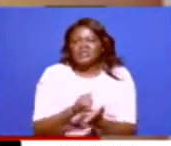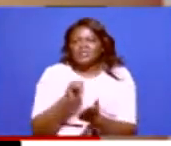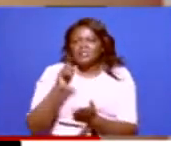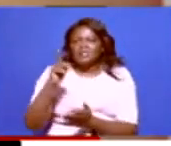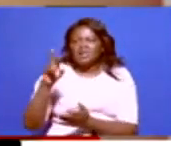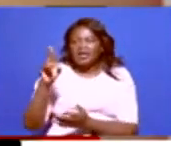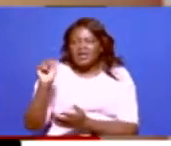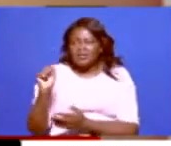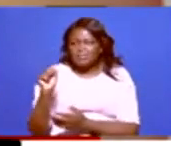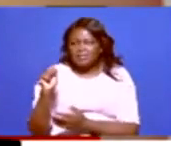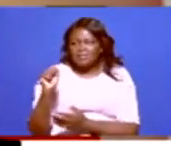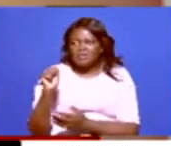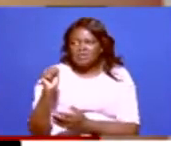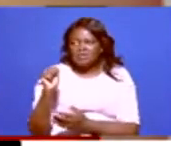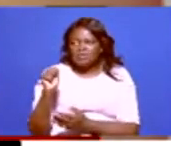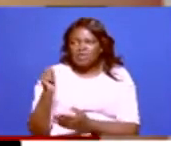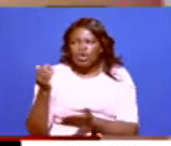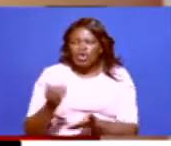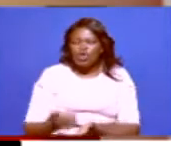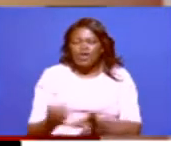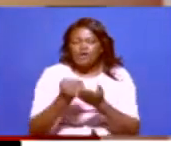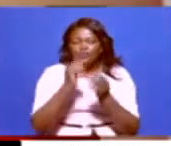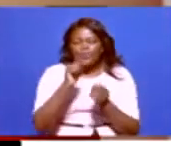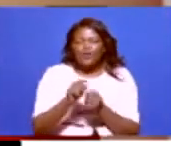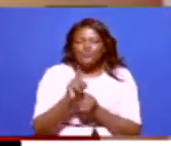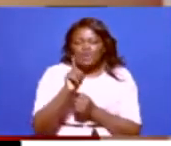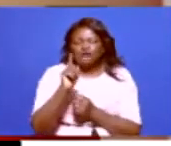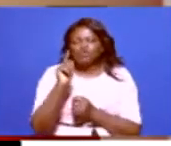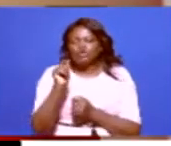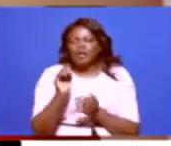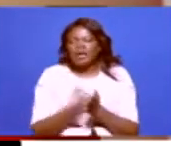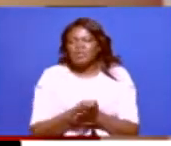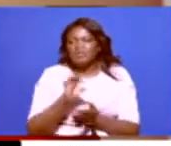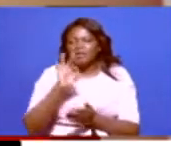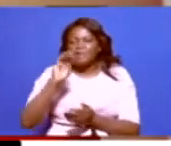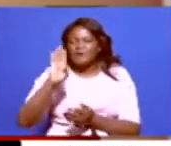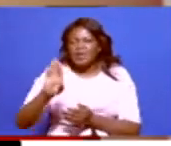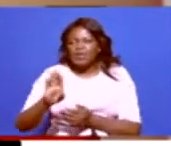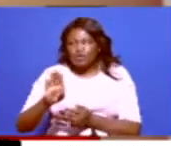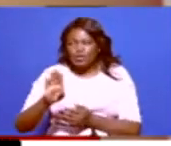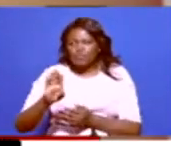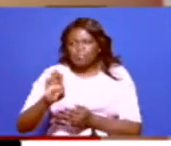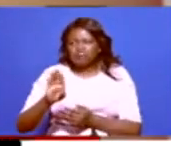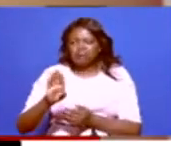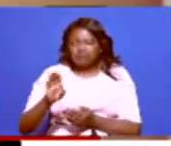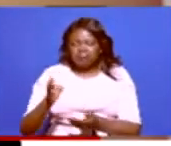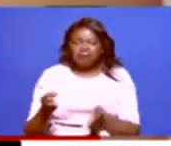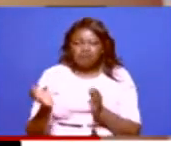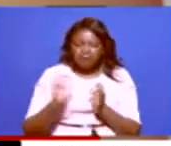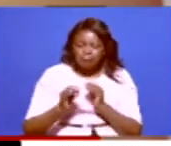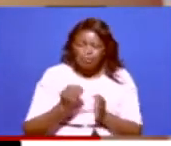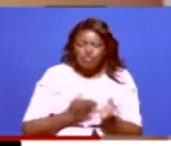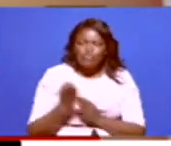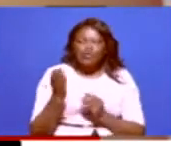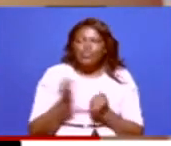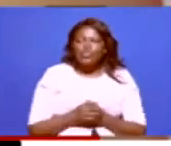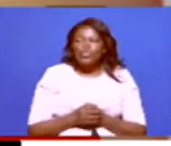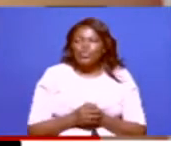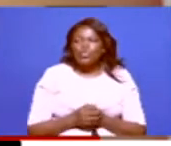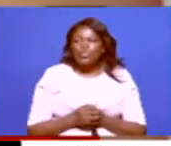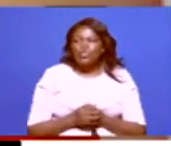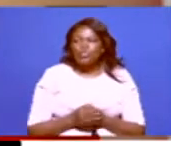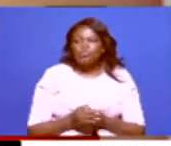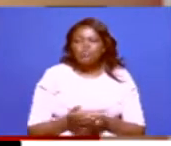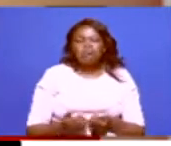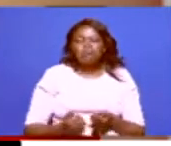Authority collect 2.1 trillion shillings, while 300 billion shillings is to be raised through appropriation in aid,